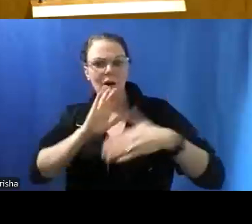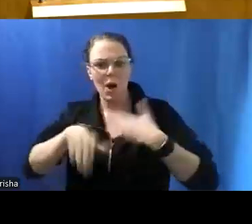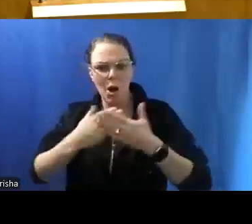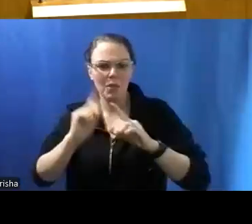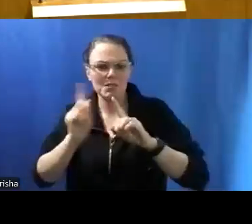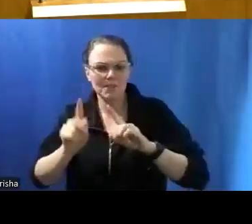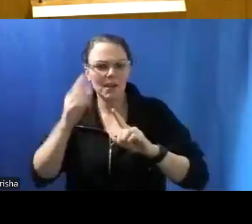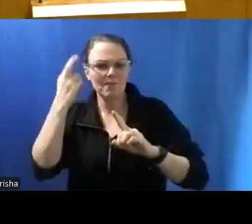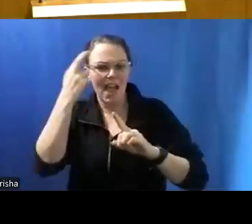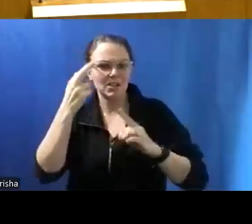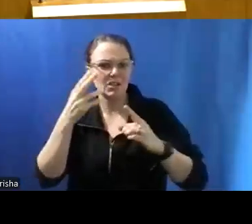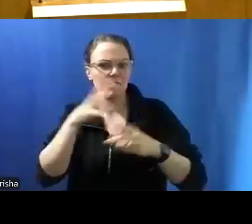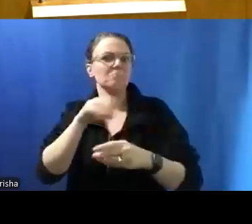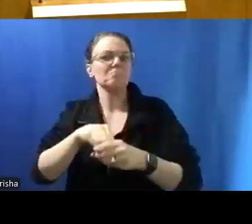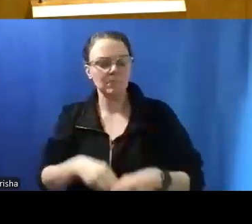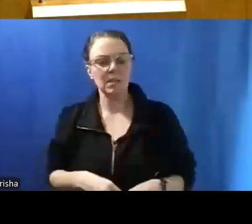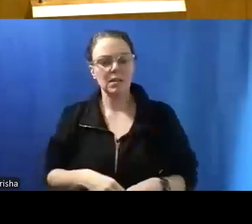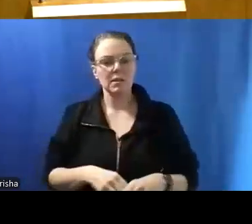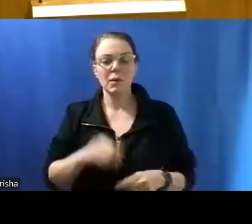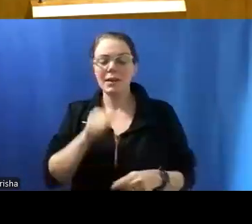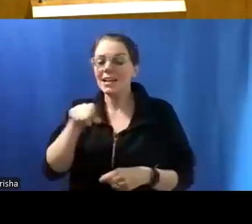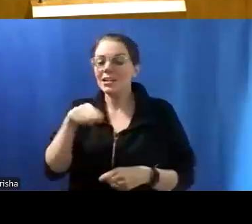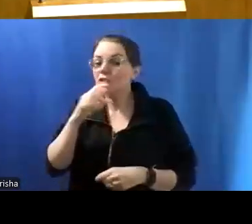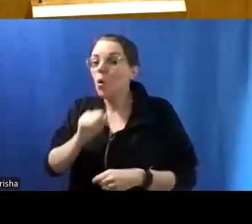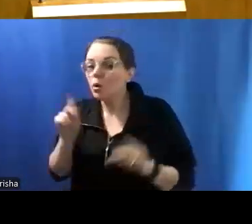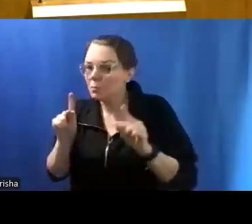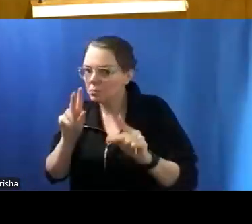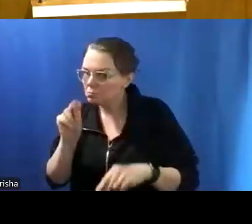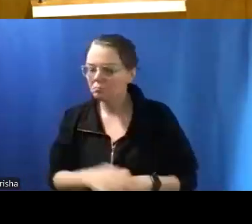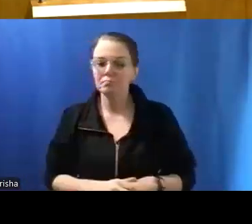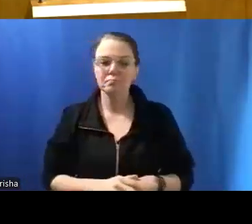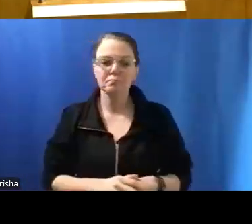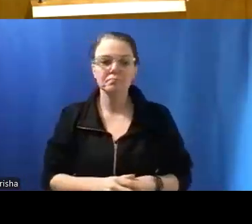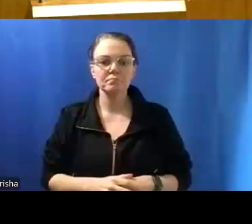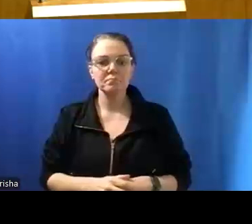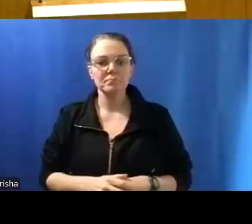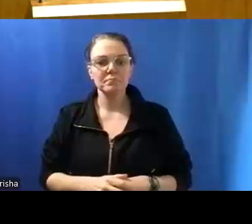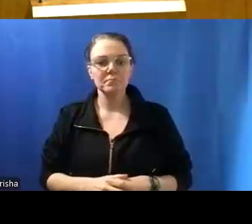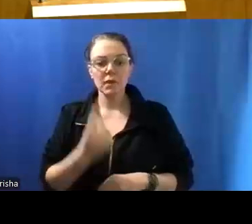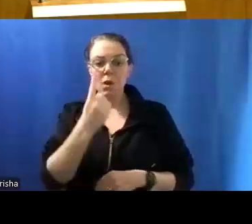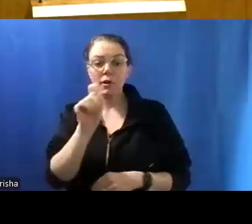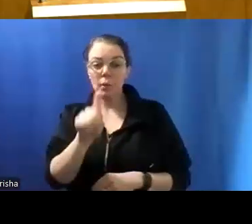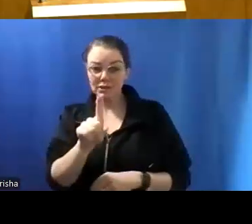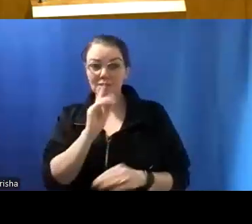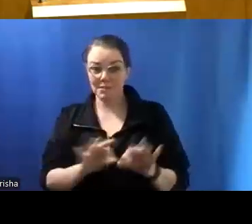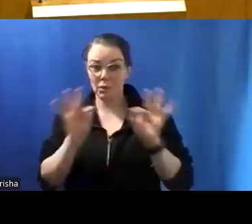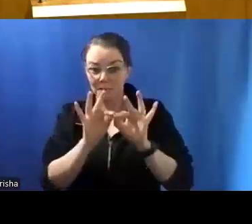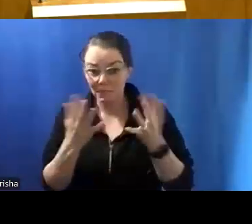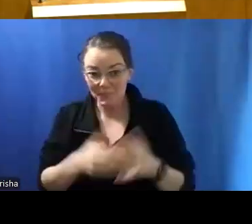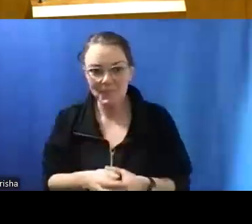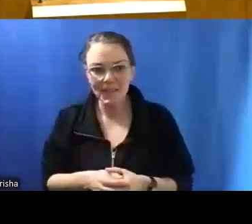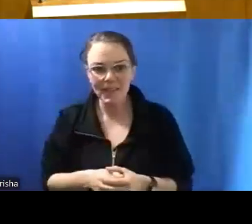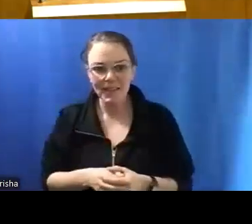So again, it's not only older people. Now, one question that's really important is, well, does